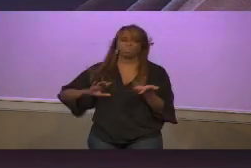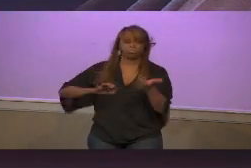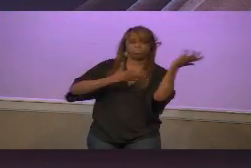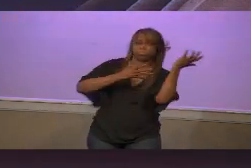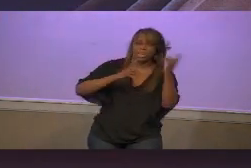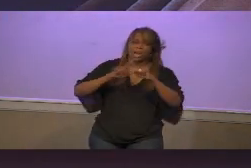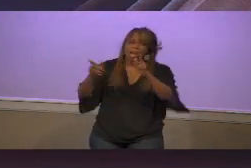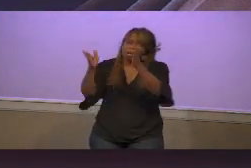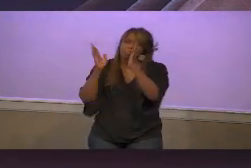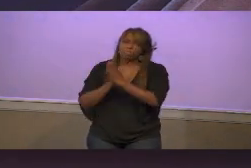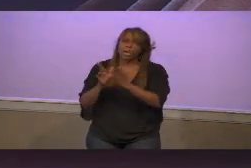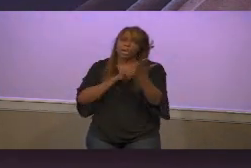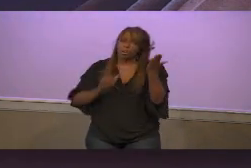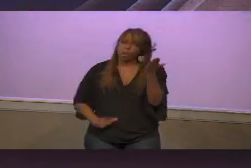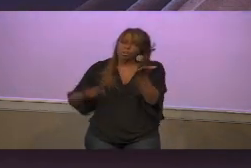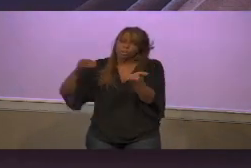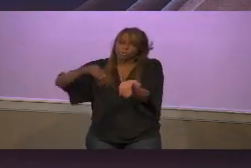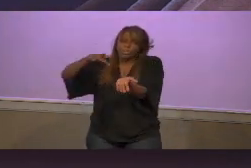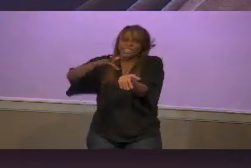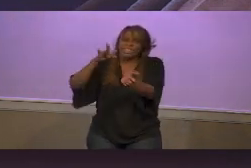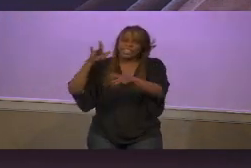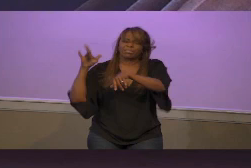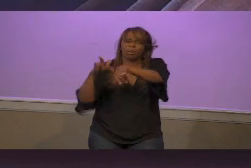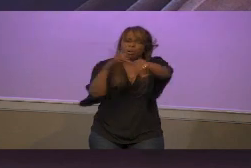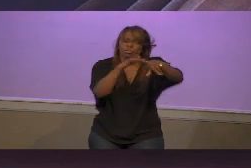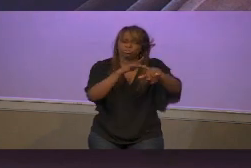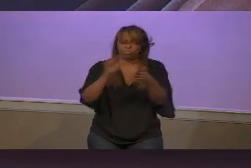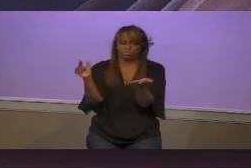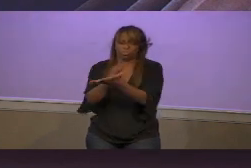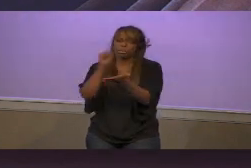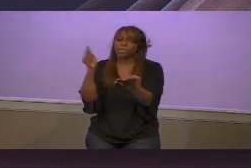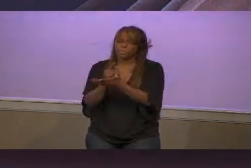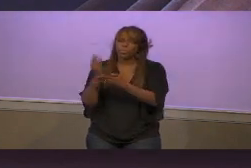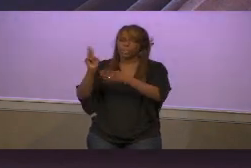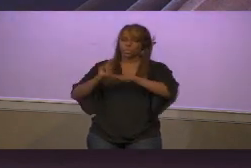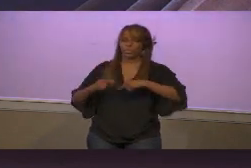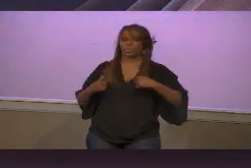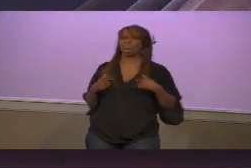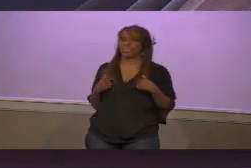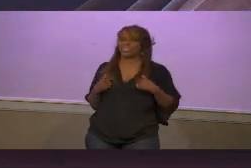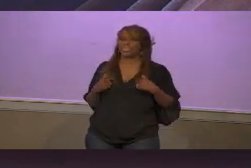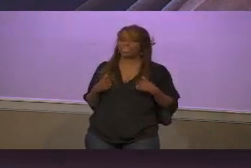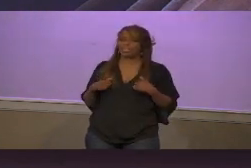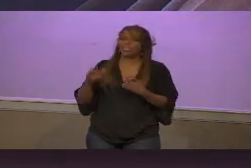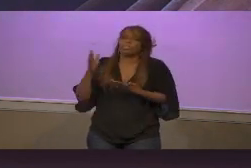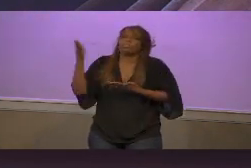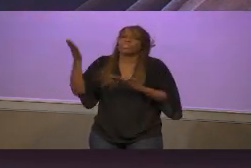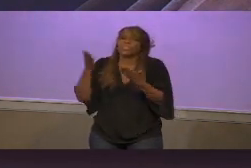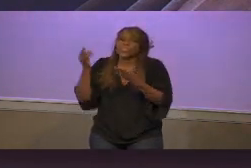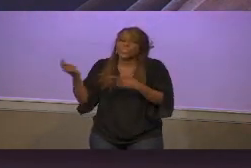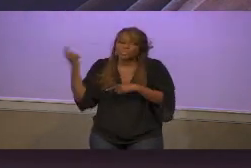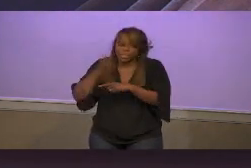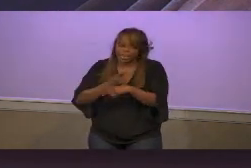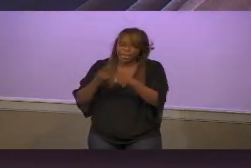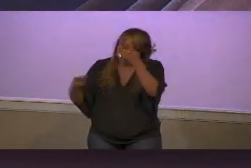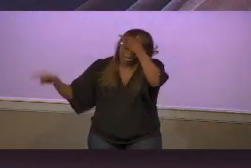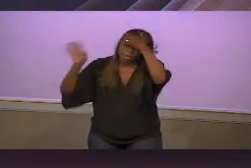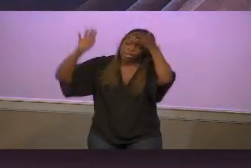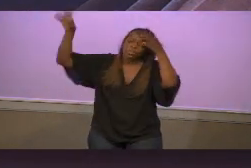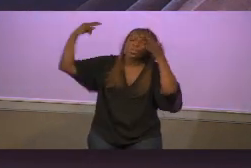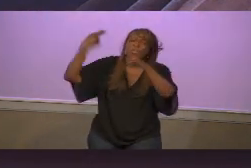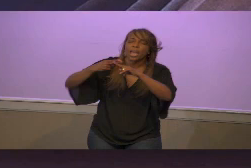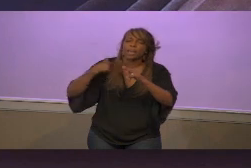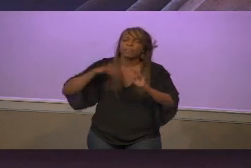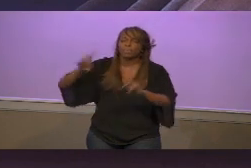that you'll breathe upon these words and make them thine. Use me, Lord God, in your service to the end that your name might